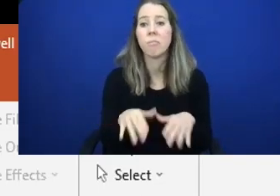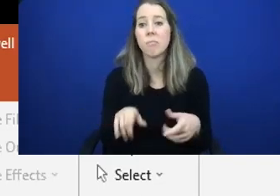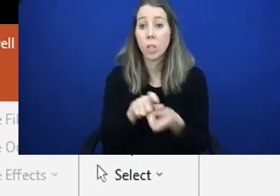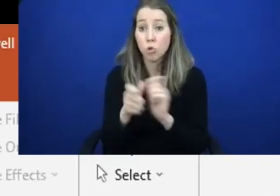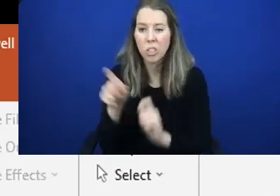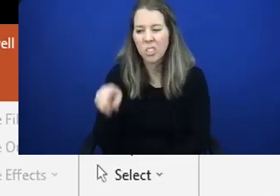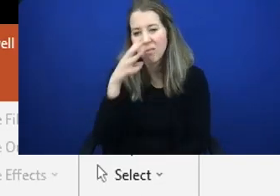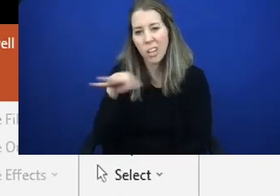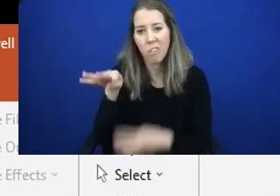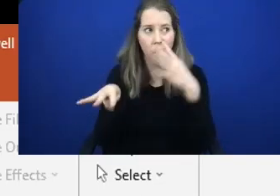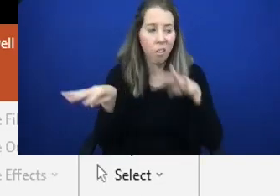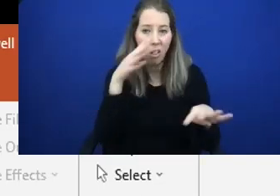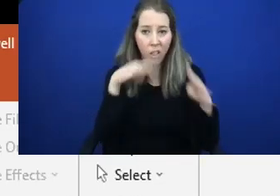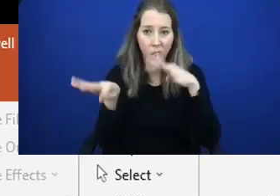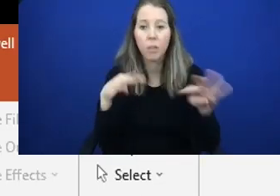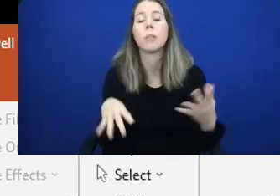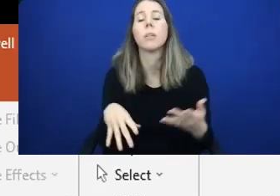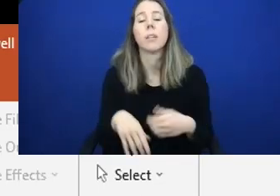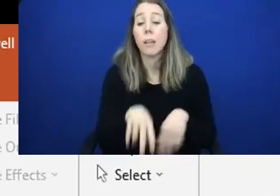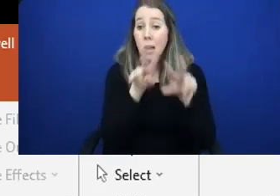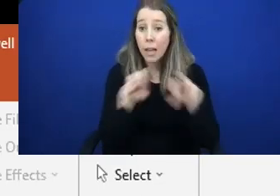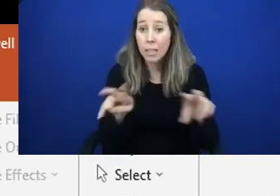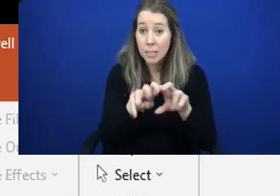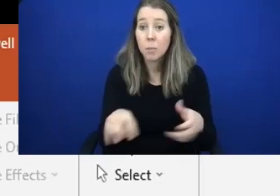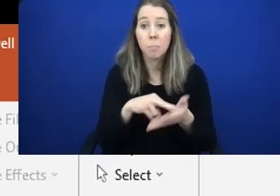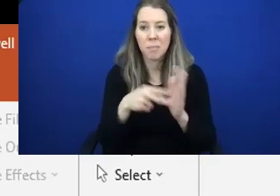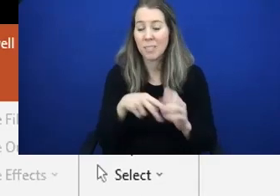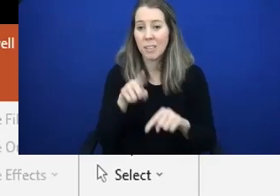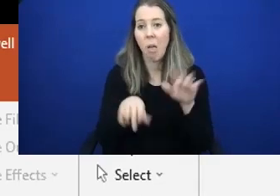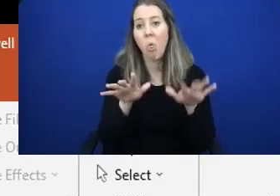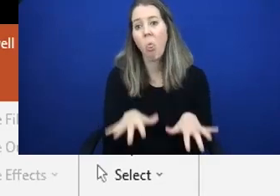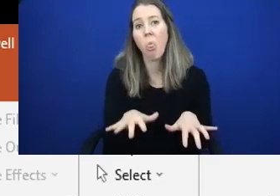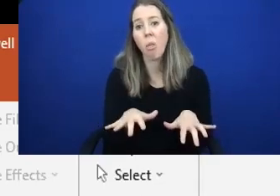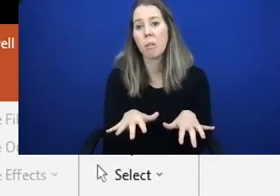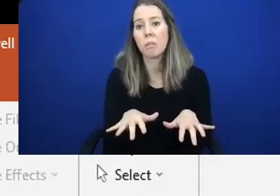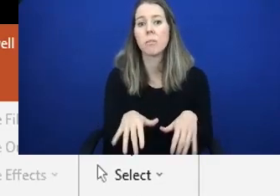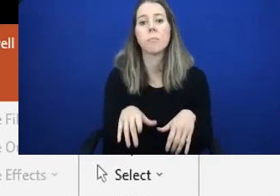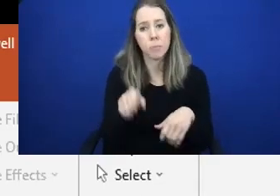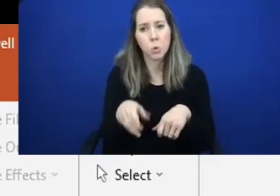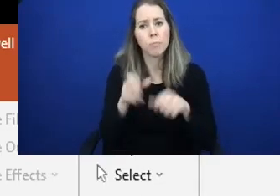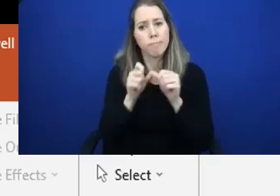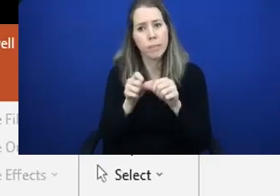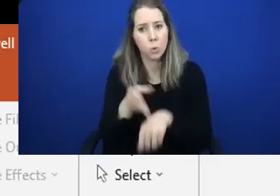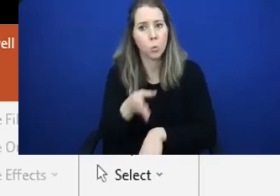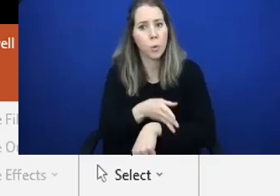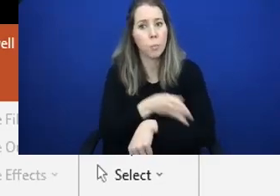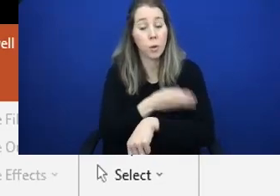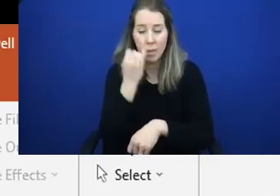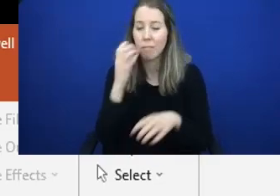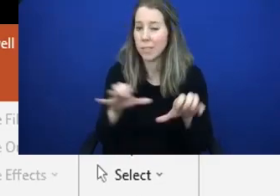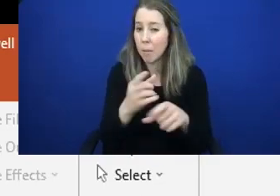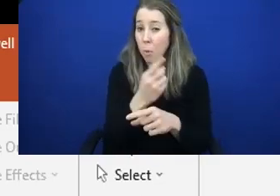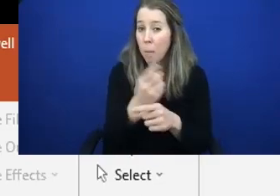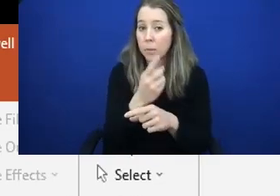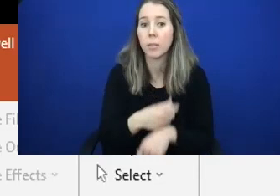needs of students. Assessment does not allow complacency or apathy when done properly." If those of you who've